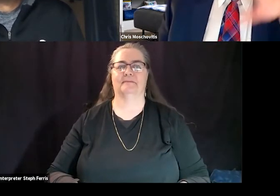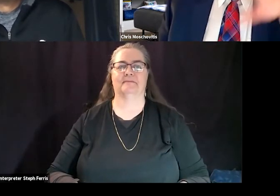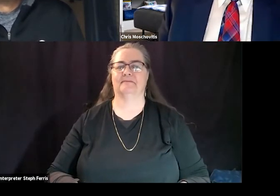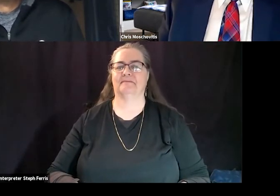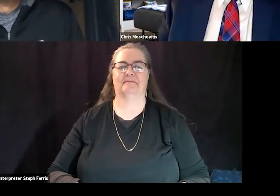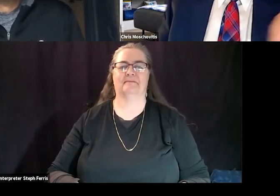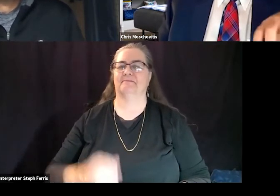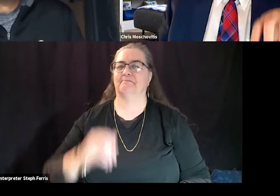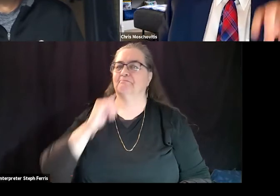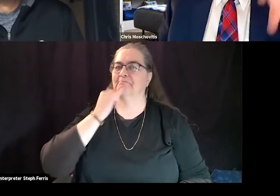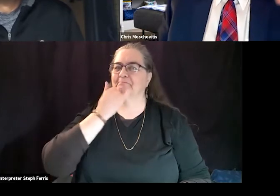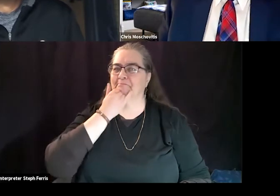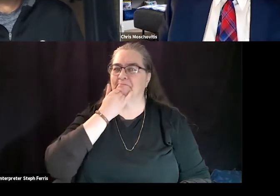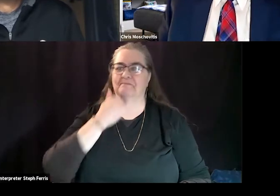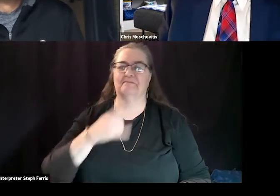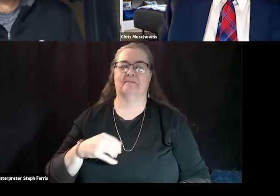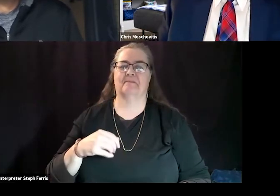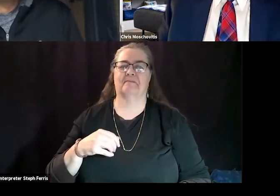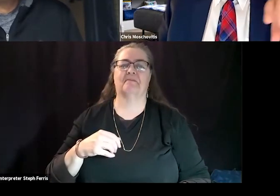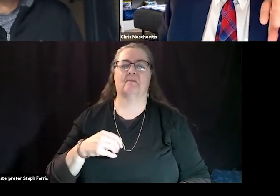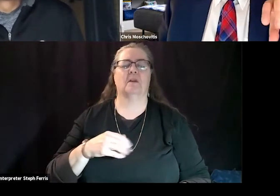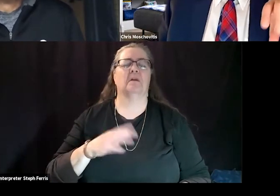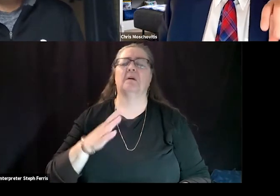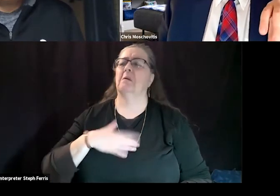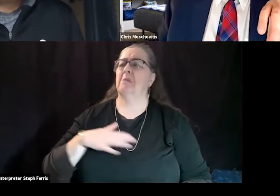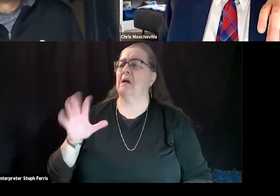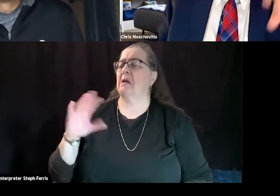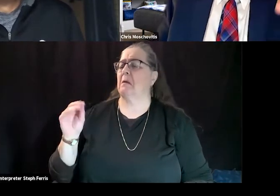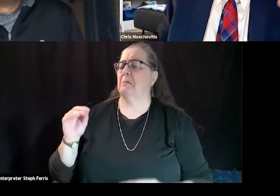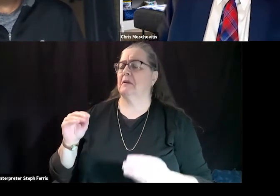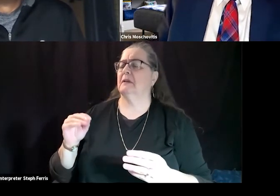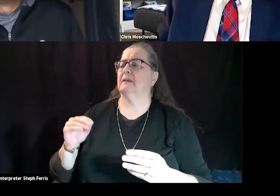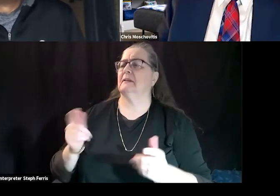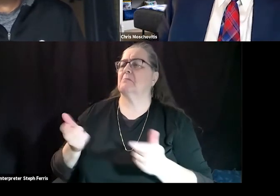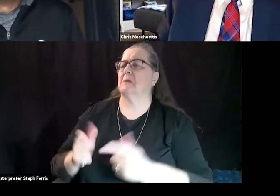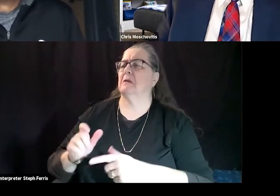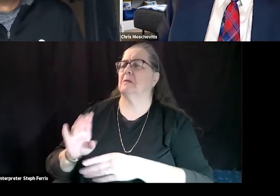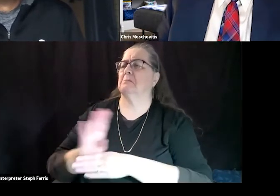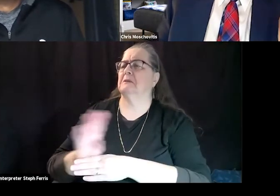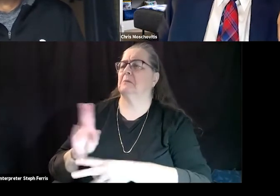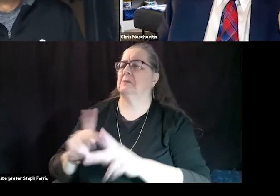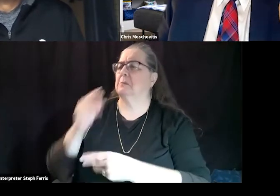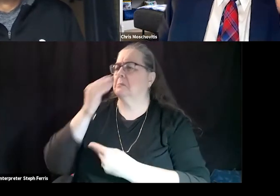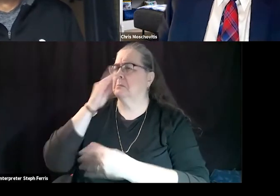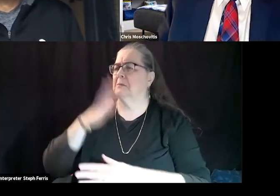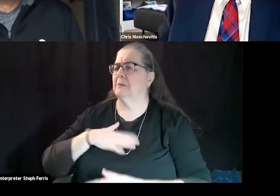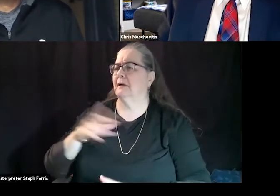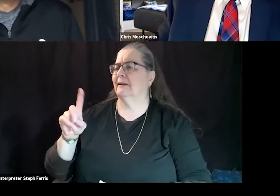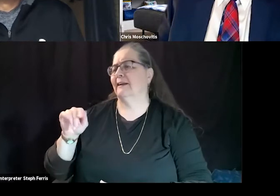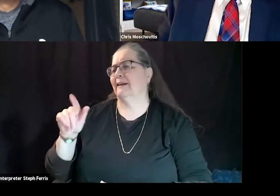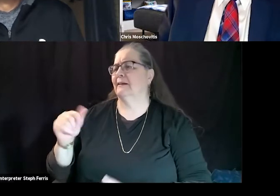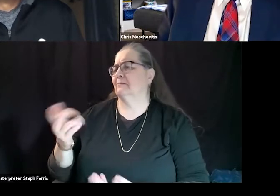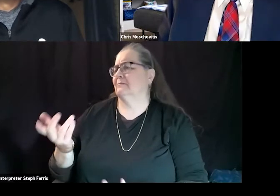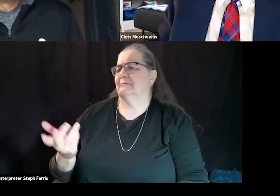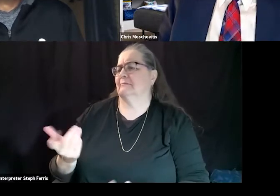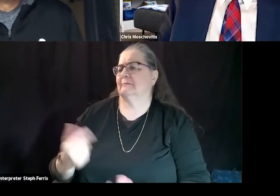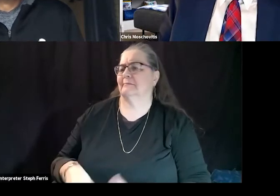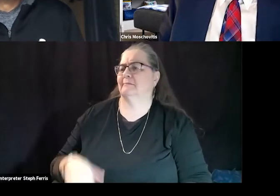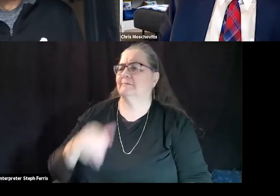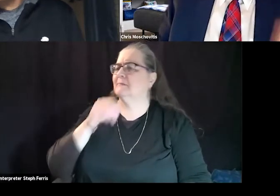like, well, you know, I'm too small of a company and nobody cares about my data. Nobody's going to reach for my data. I